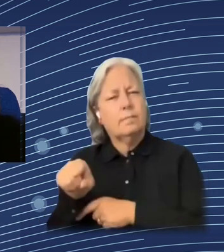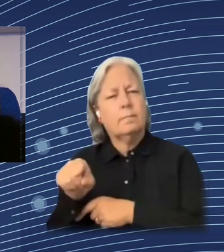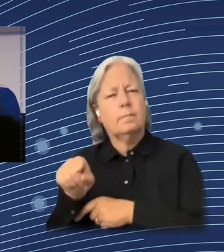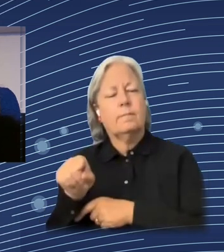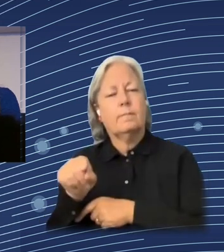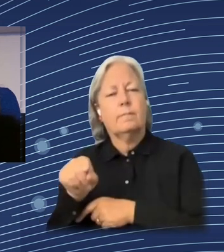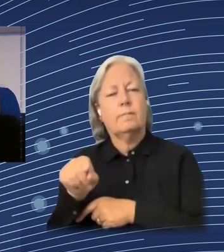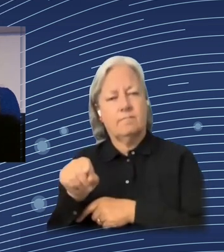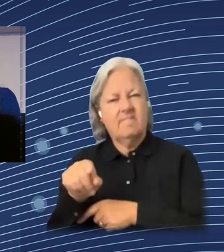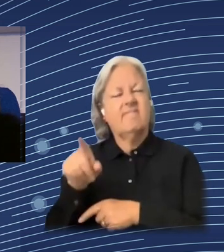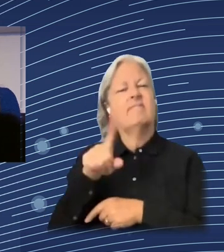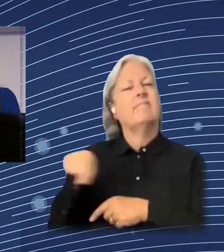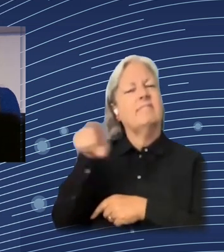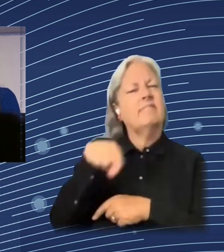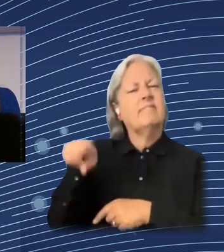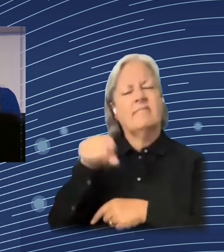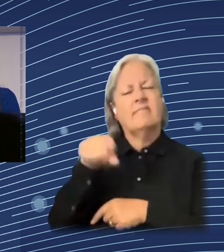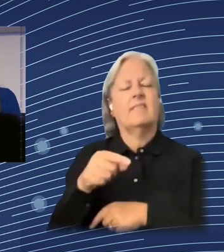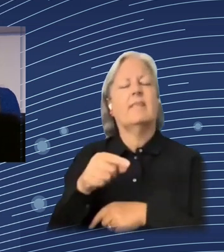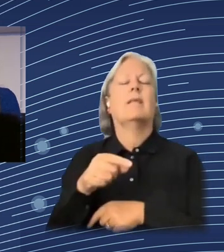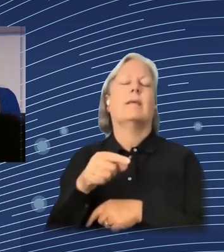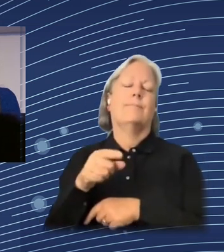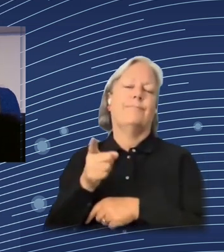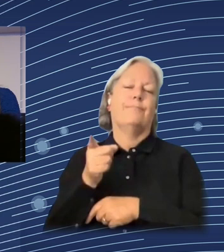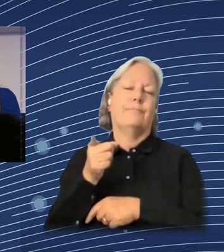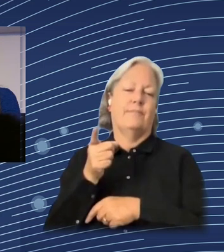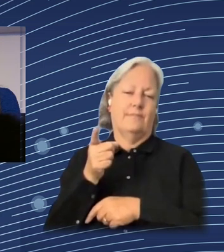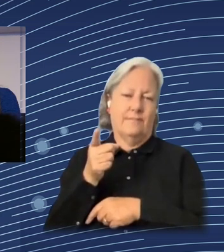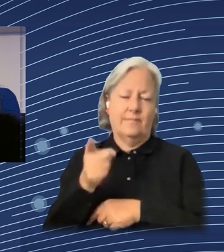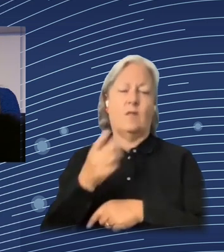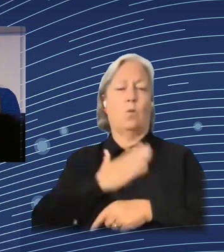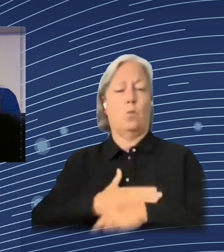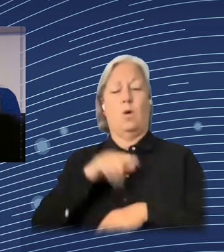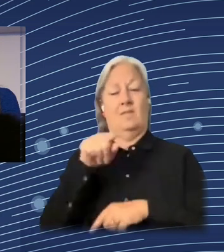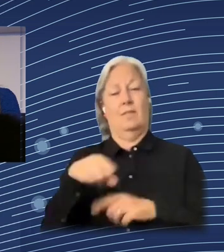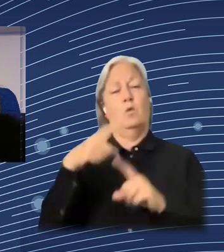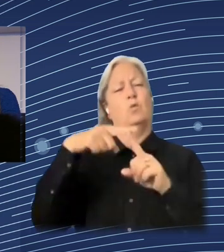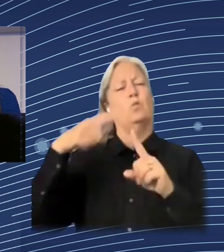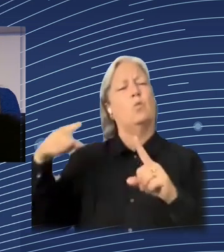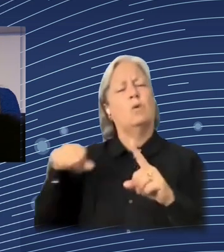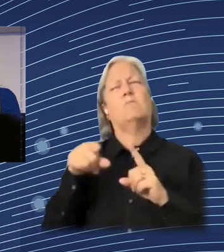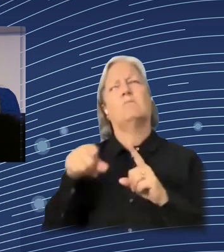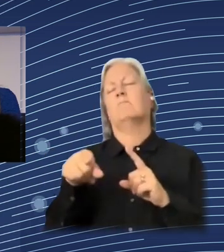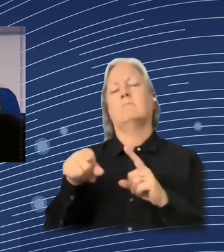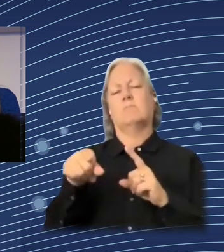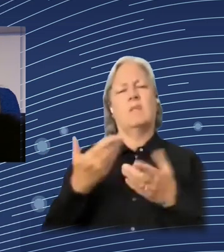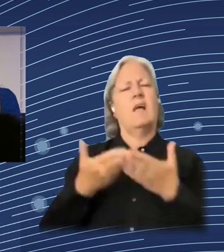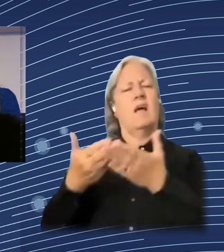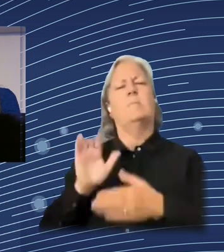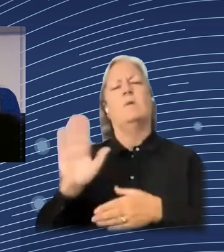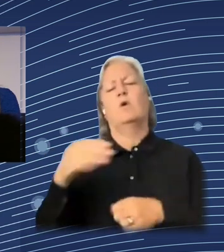they received data to improve workplace safety and